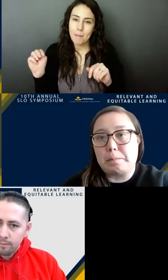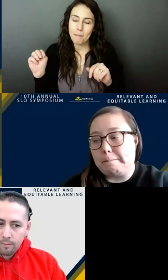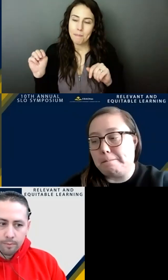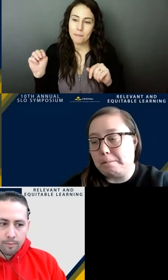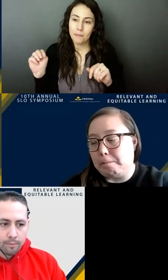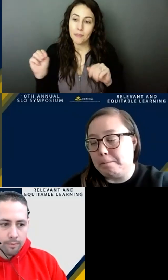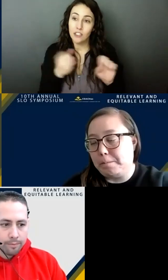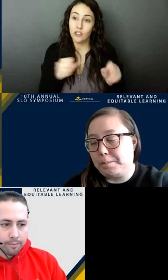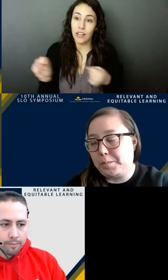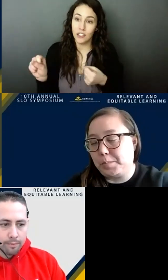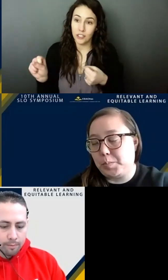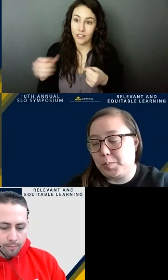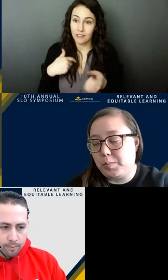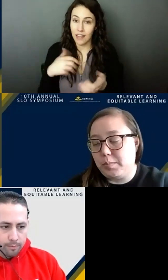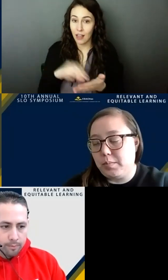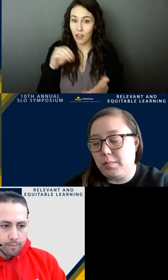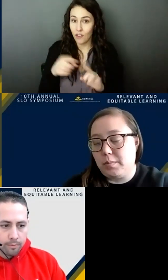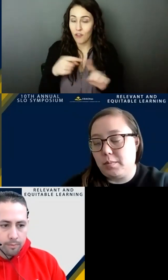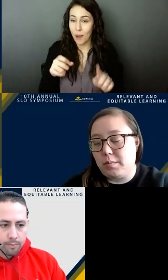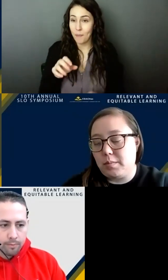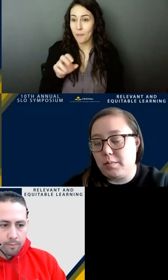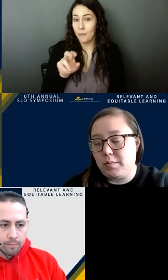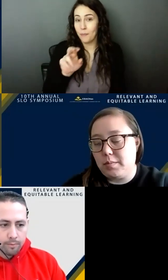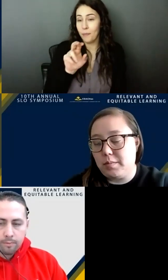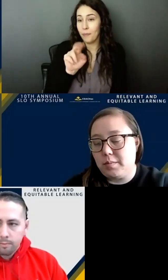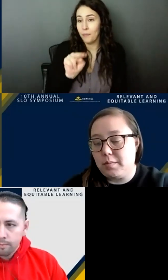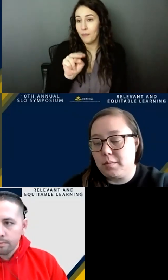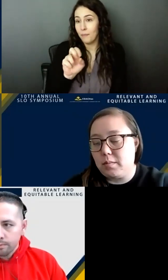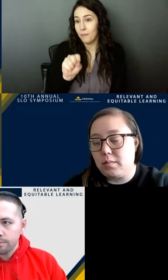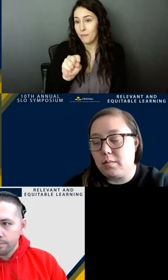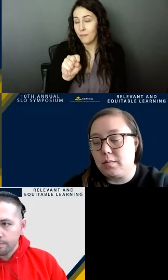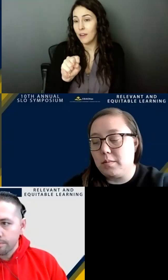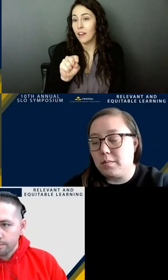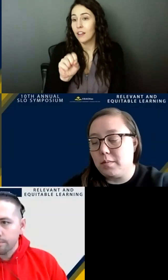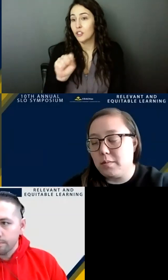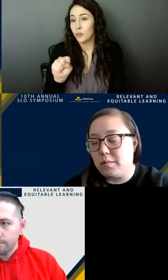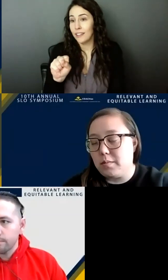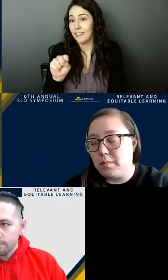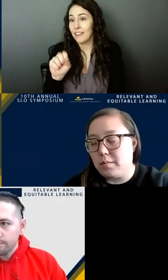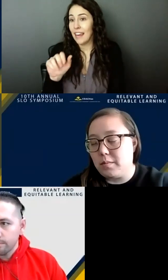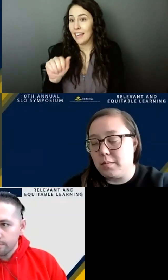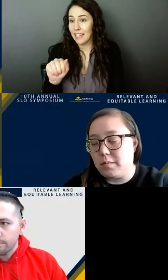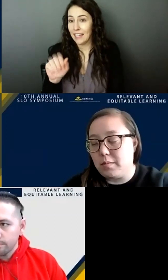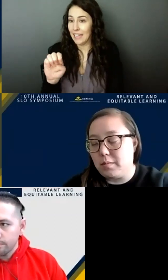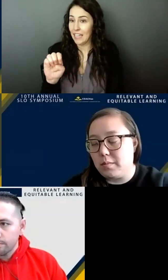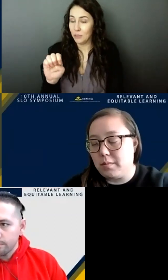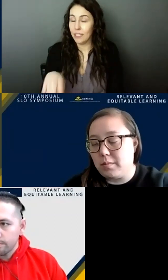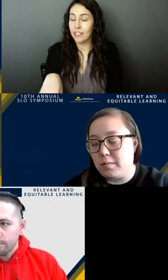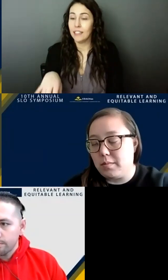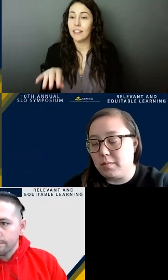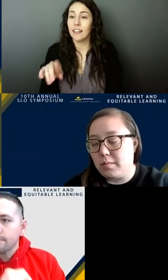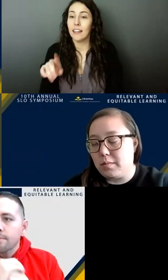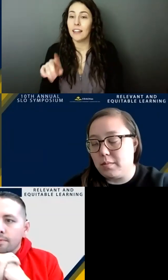strategy I learned from the NSSE folks, the National Survey of Student Engagement, Jillian Kinsey and that whole team, when they do that amazing analysis of,